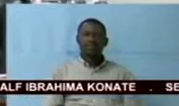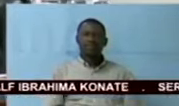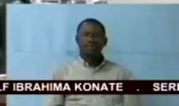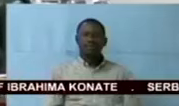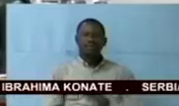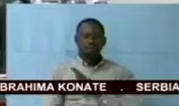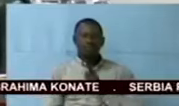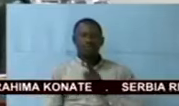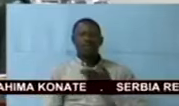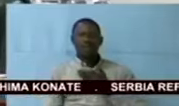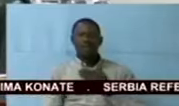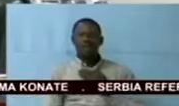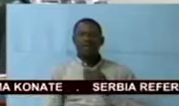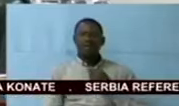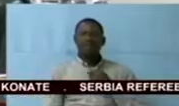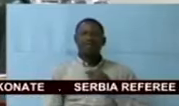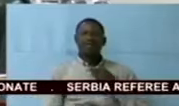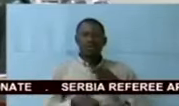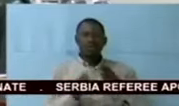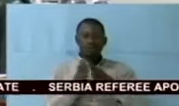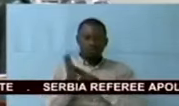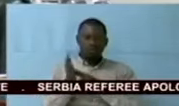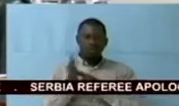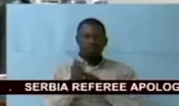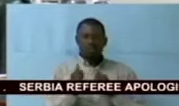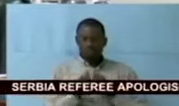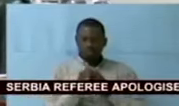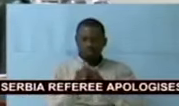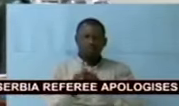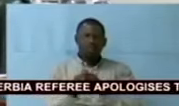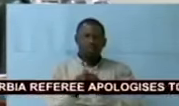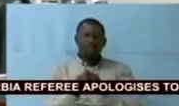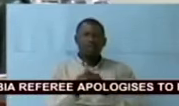procedures guiding the courts. But